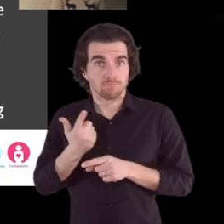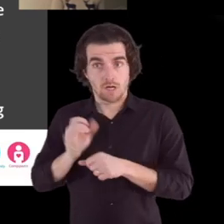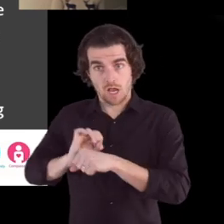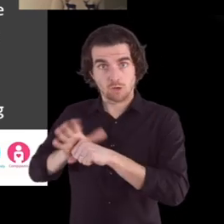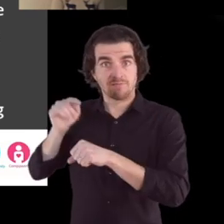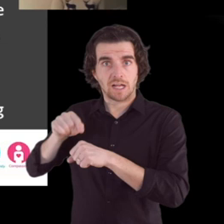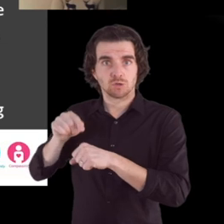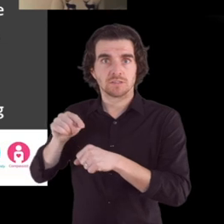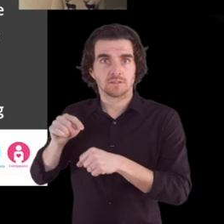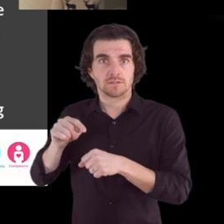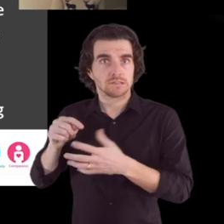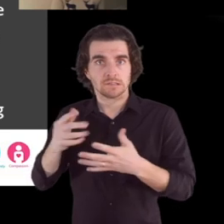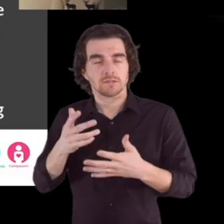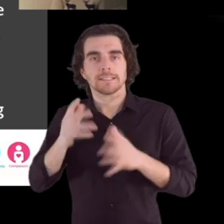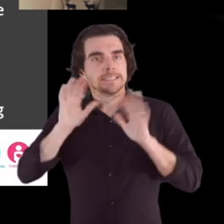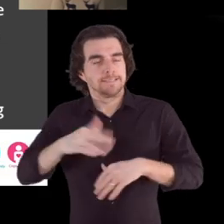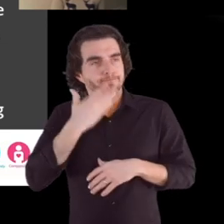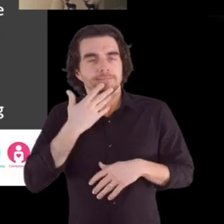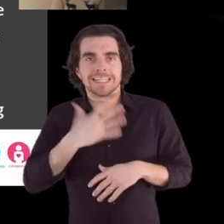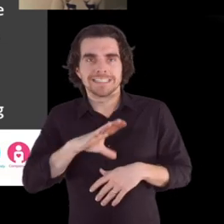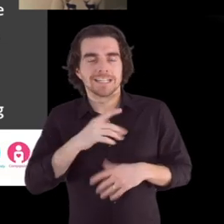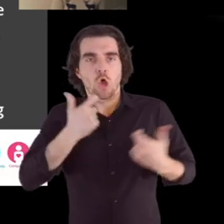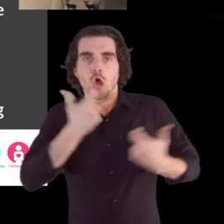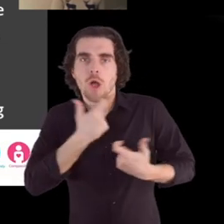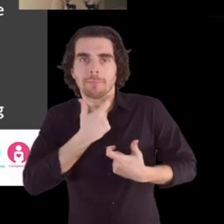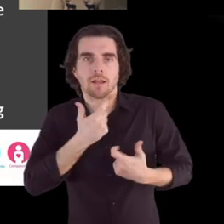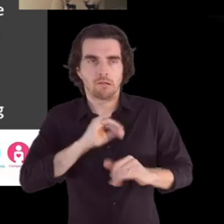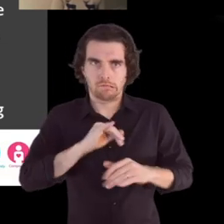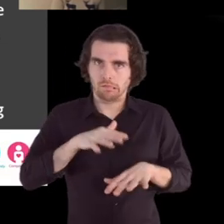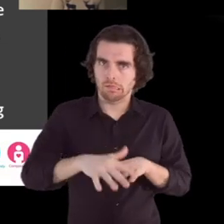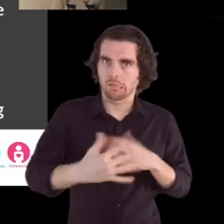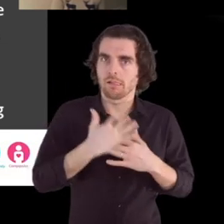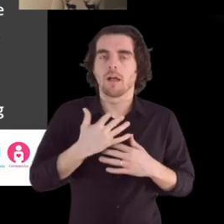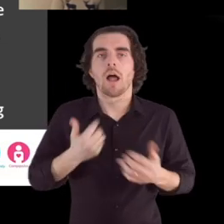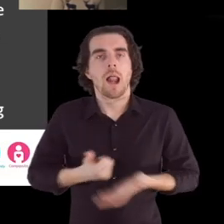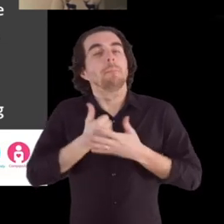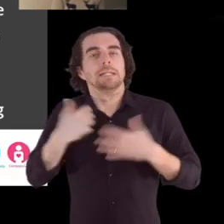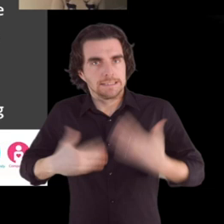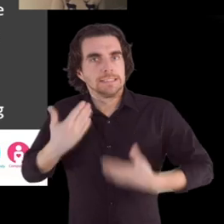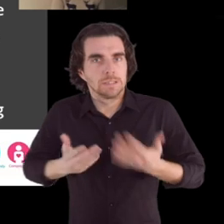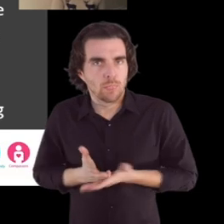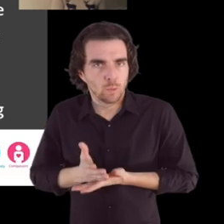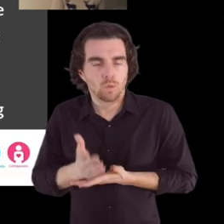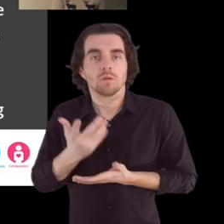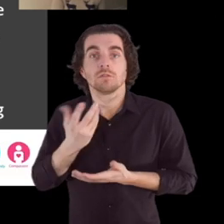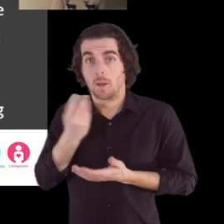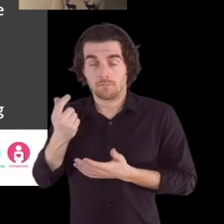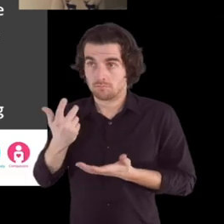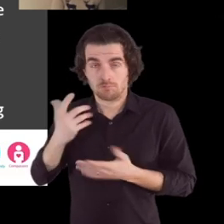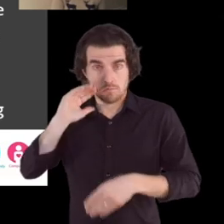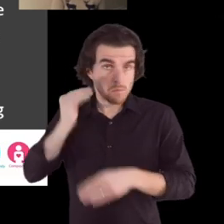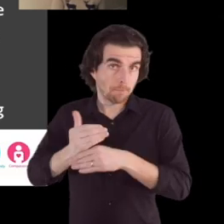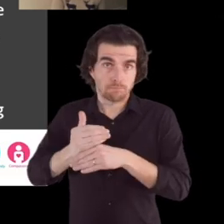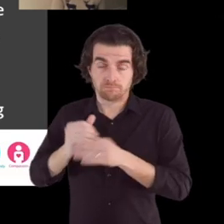the pandemic using dark humor to help them get through. Other people feeling just completely shutting down and zoning out and finding it really,